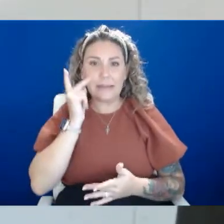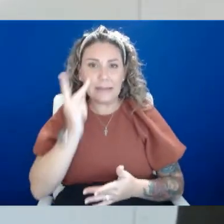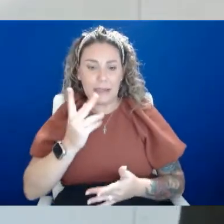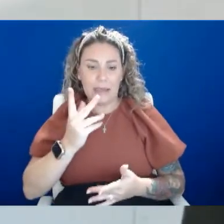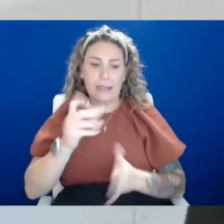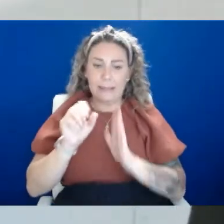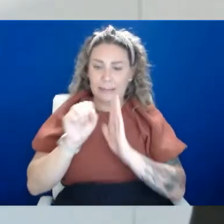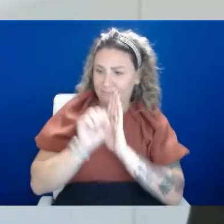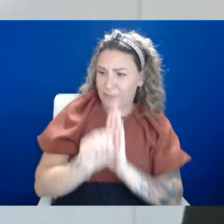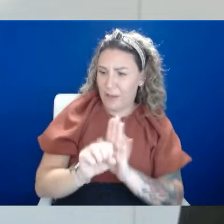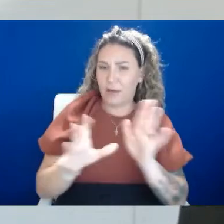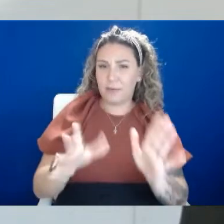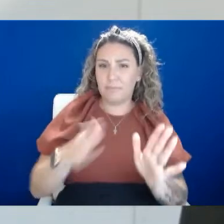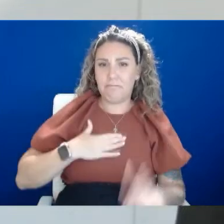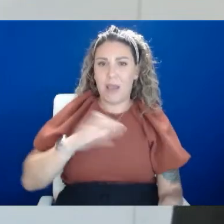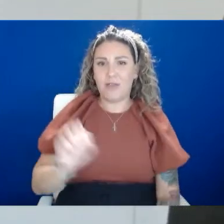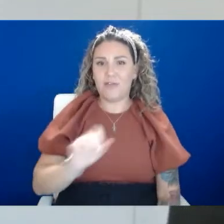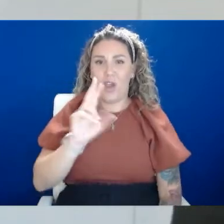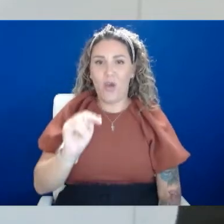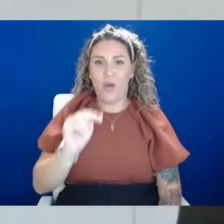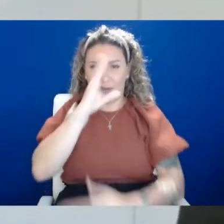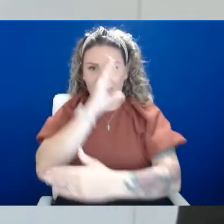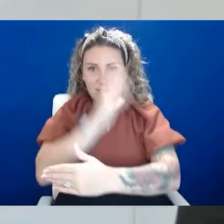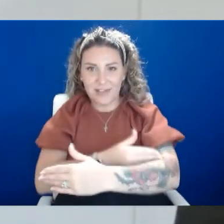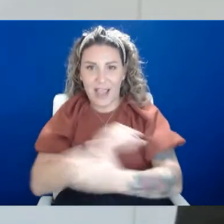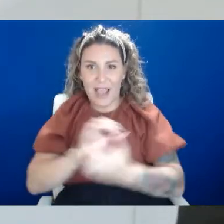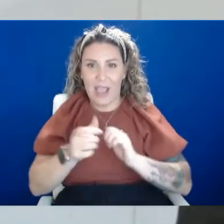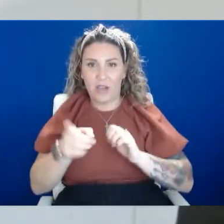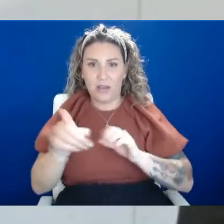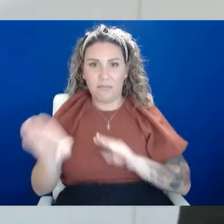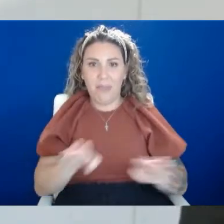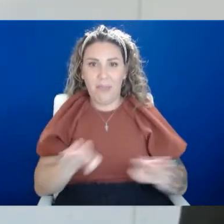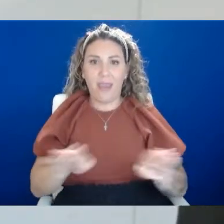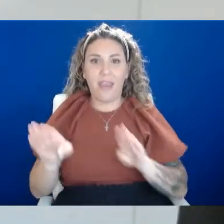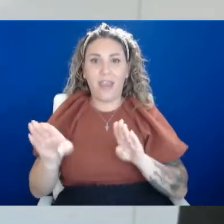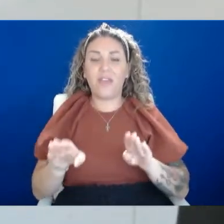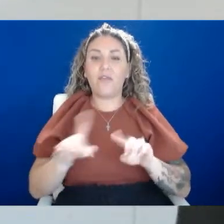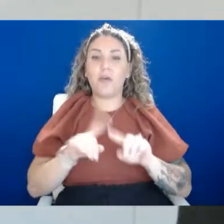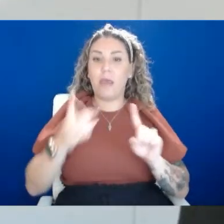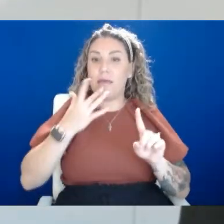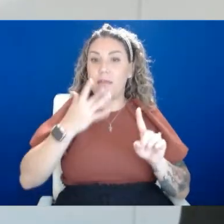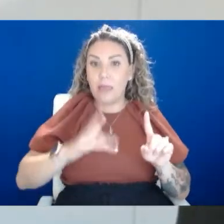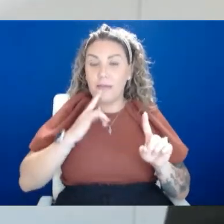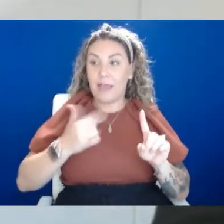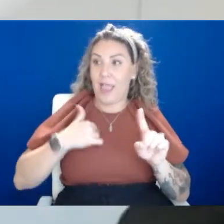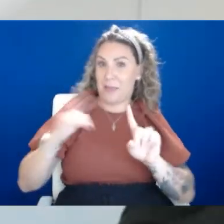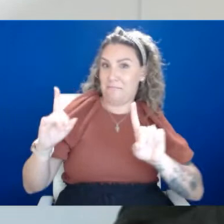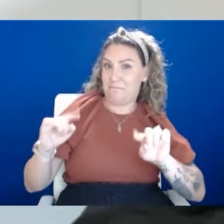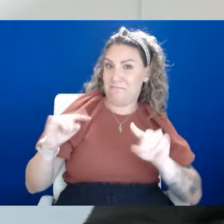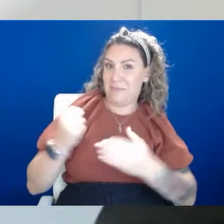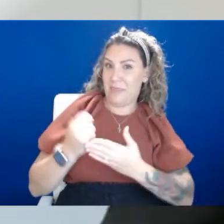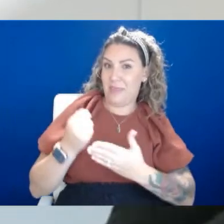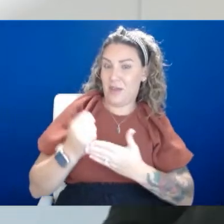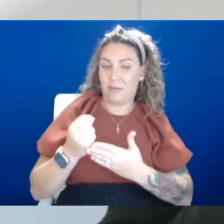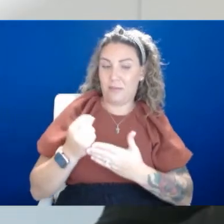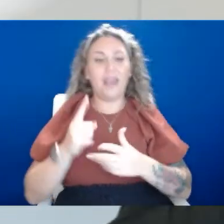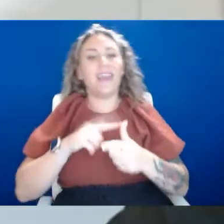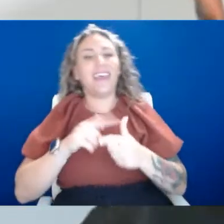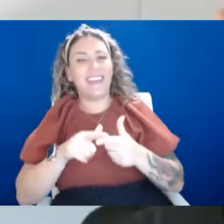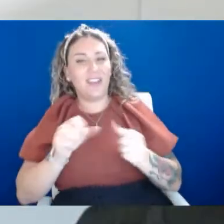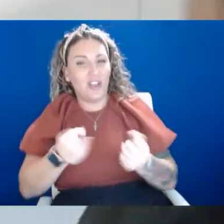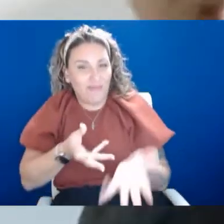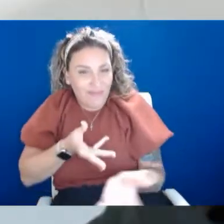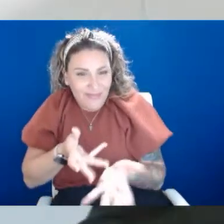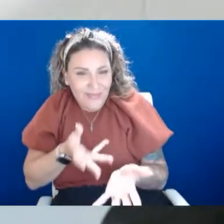my own son and the way that he was behaving. But luckily, I was going to therapy, so I was able to have that conversation with him. Even though